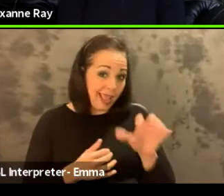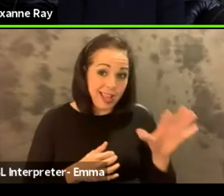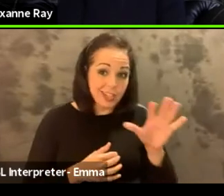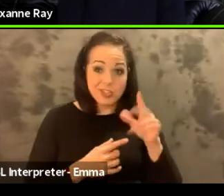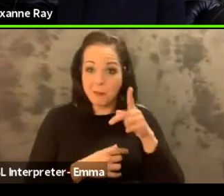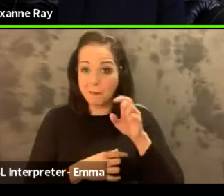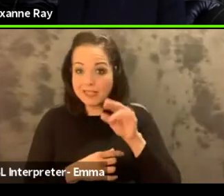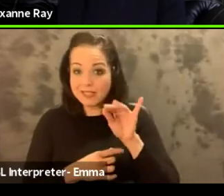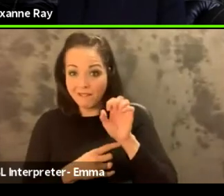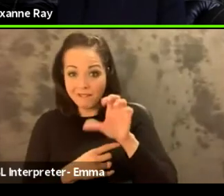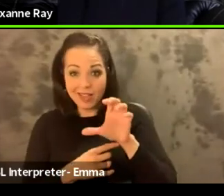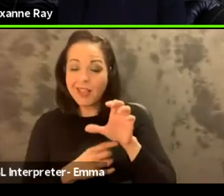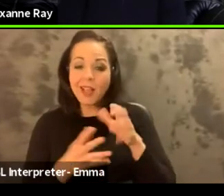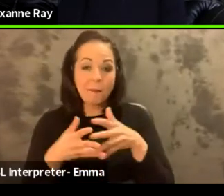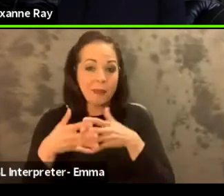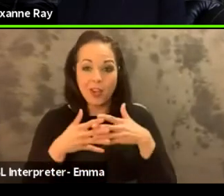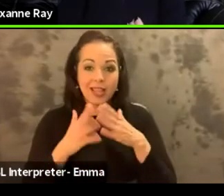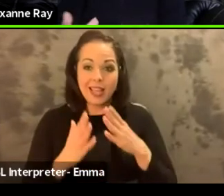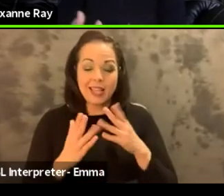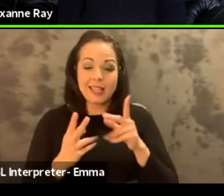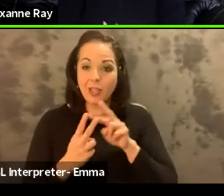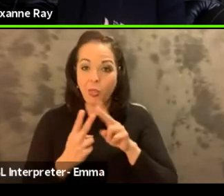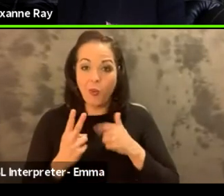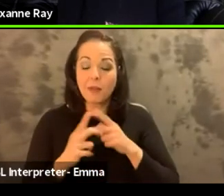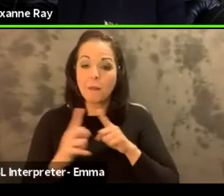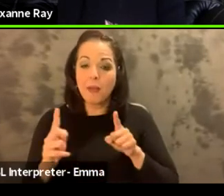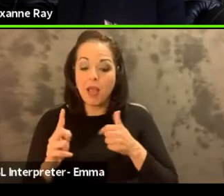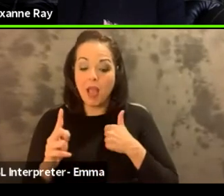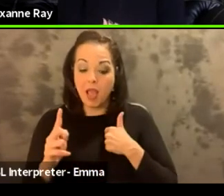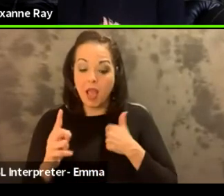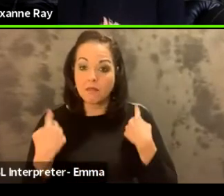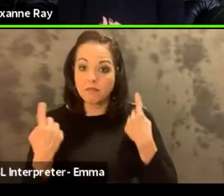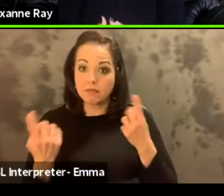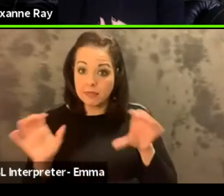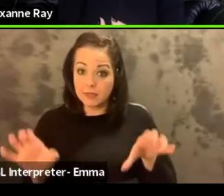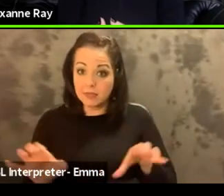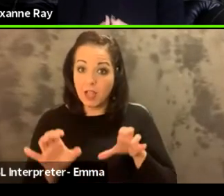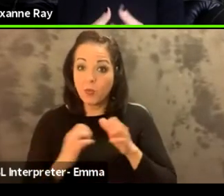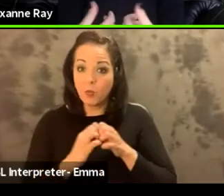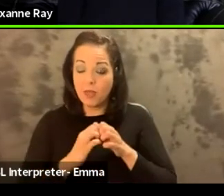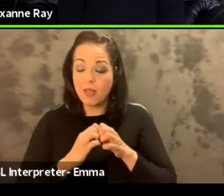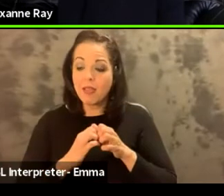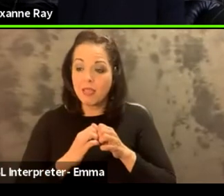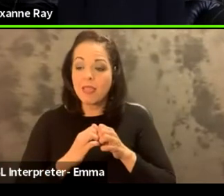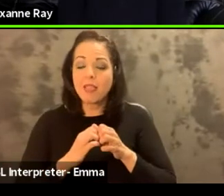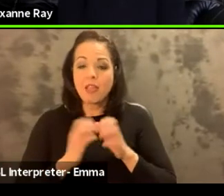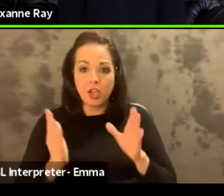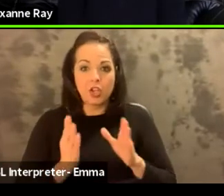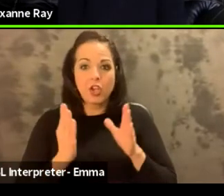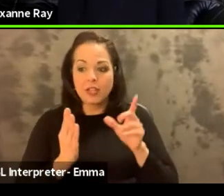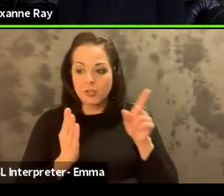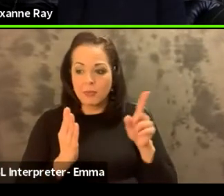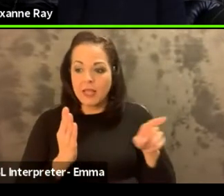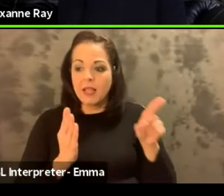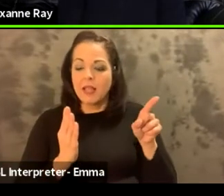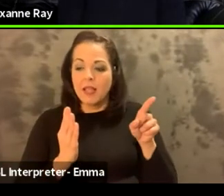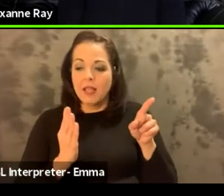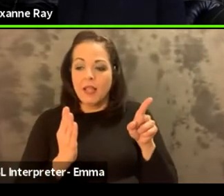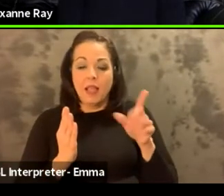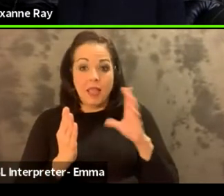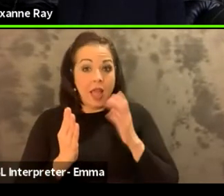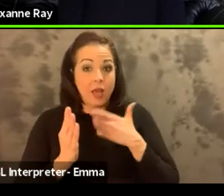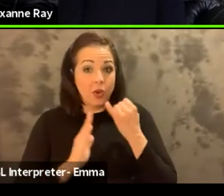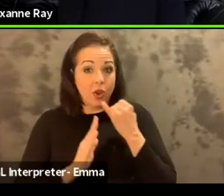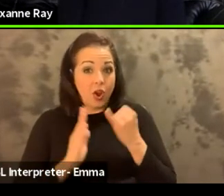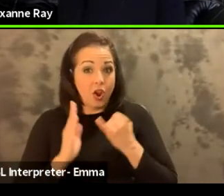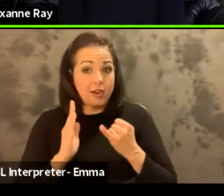American. But what I have done with the encouragement of our arts